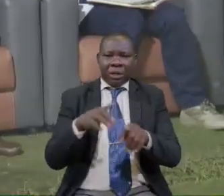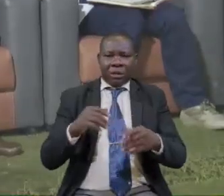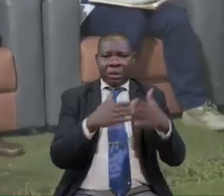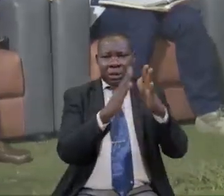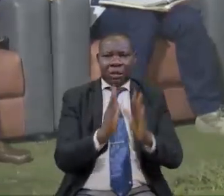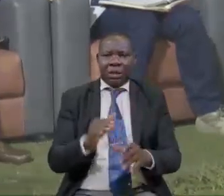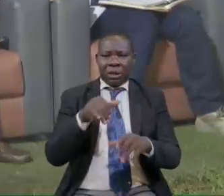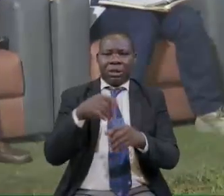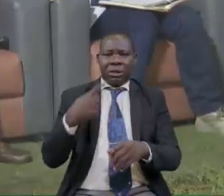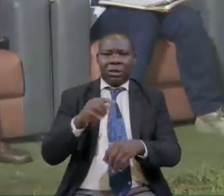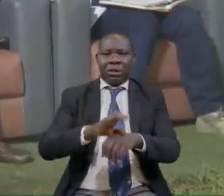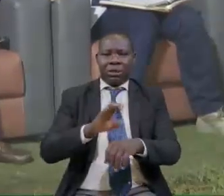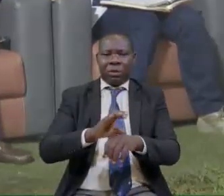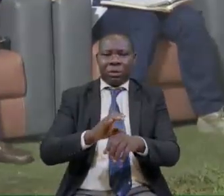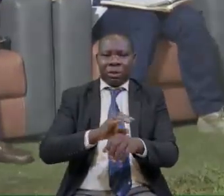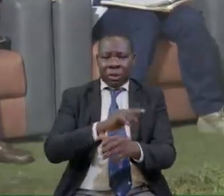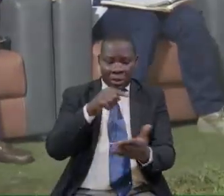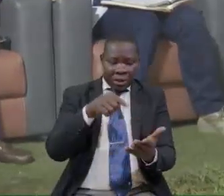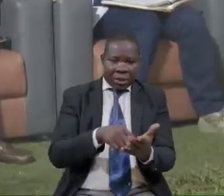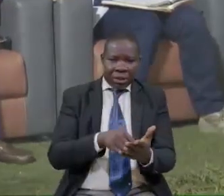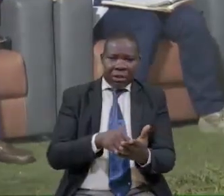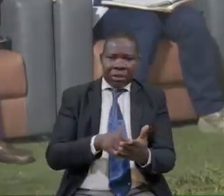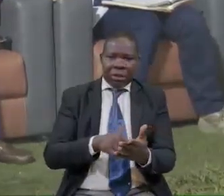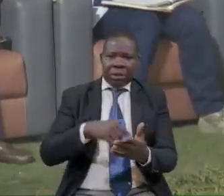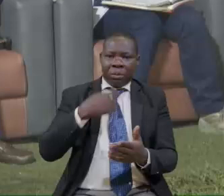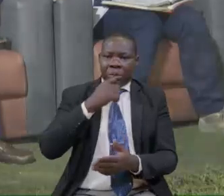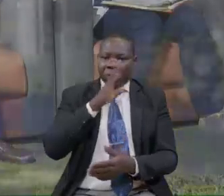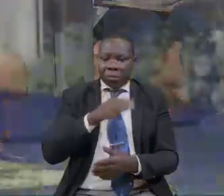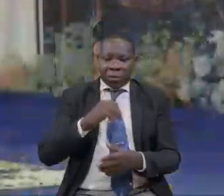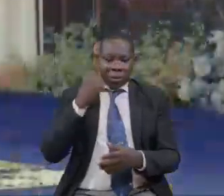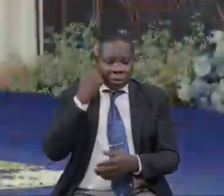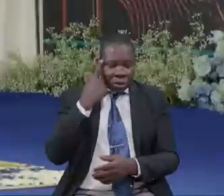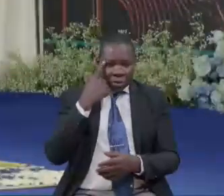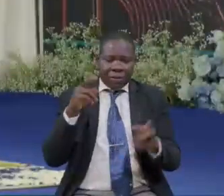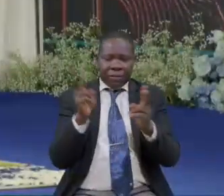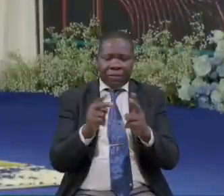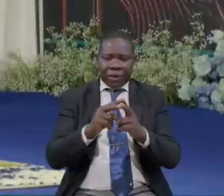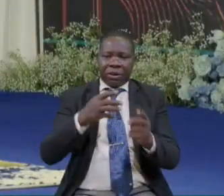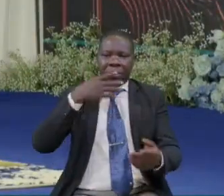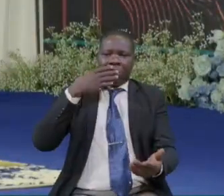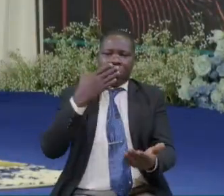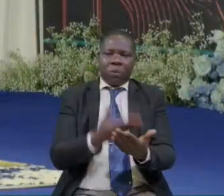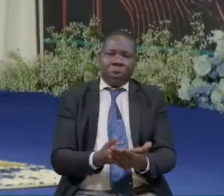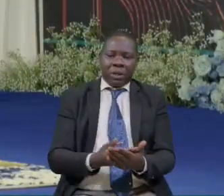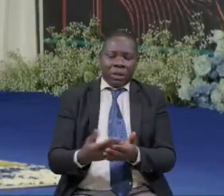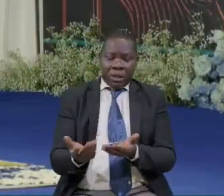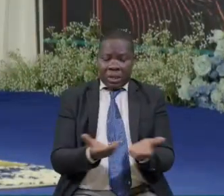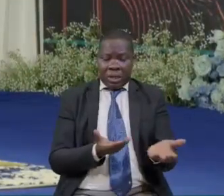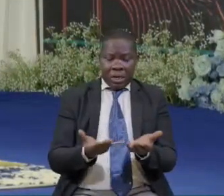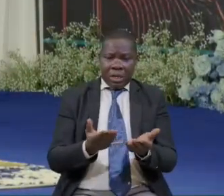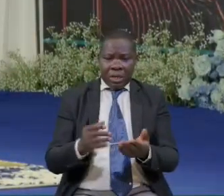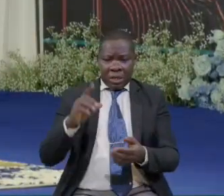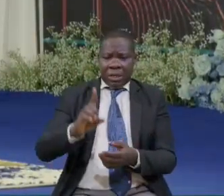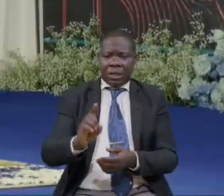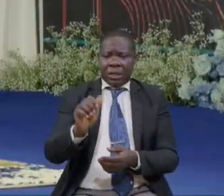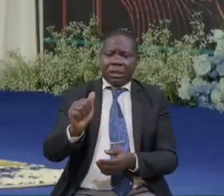this needs to be understood very well. Here, David the king was saying, behold,